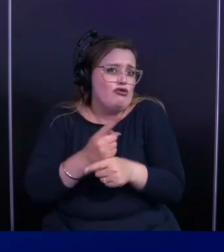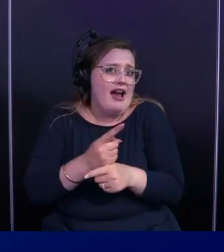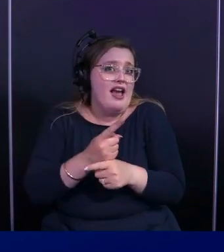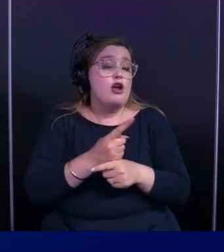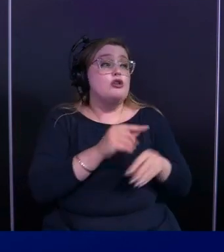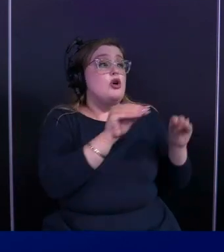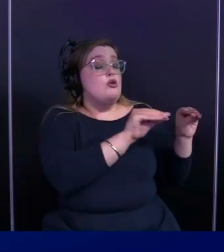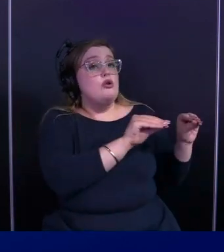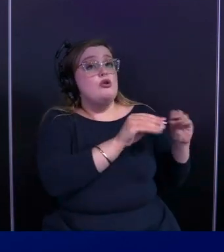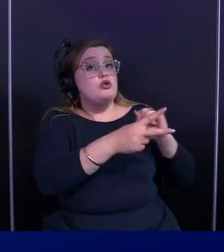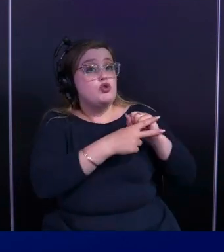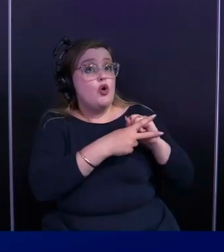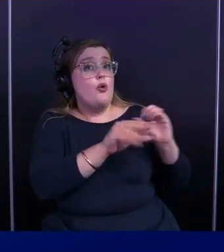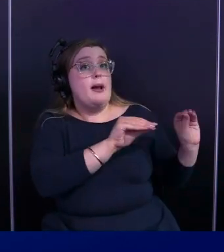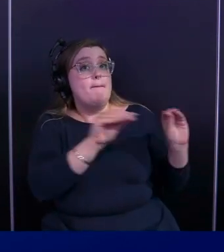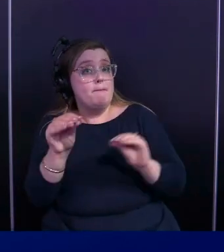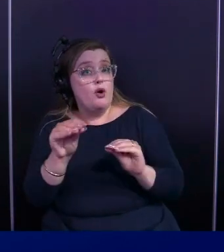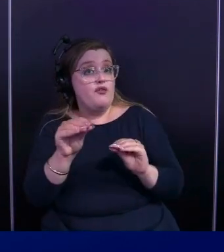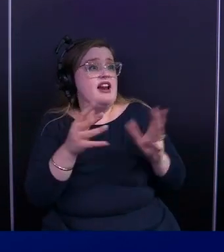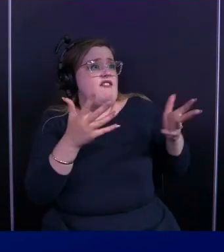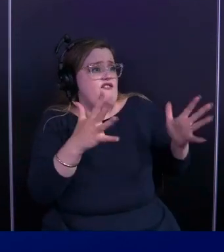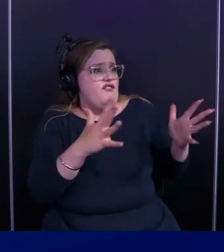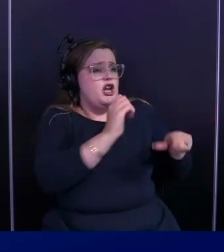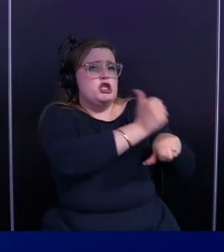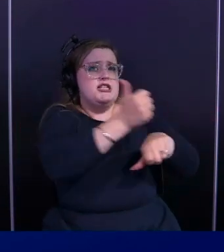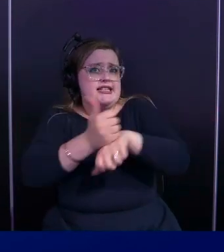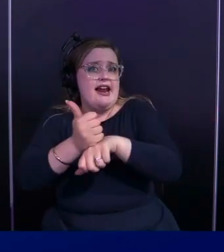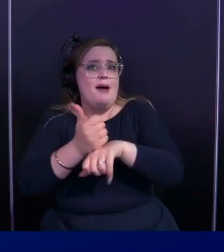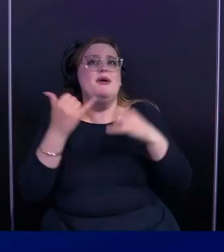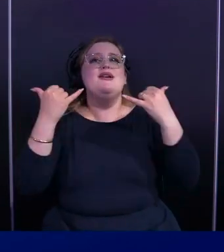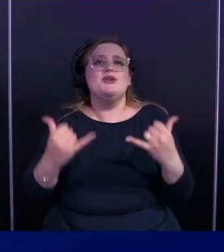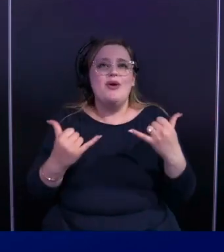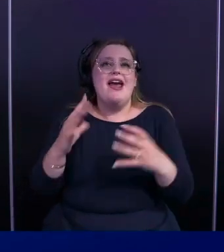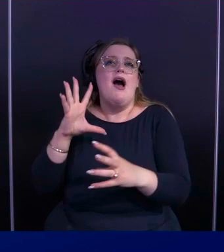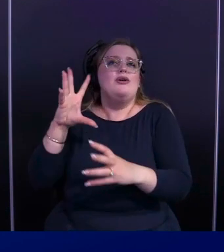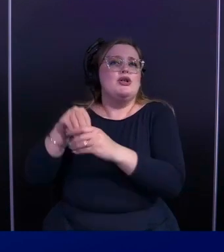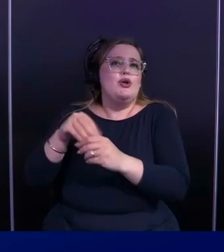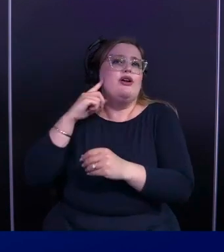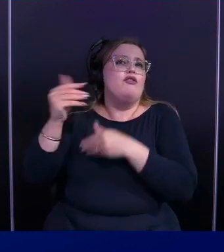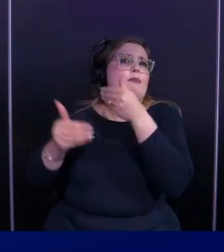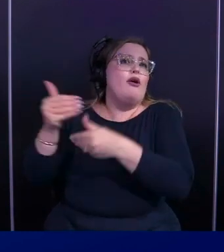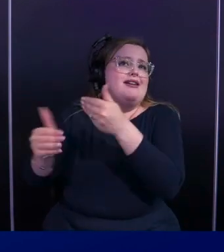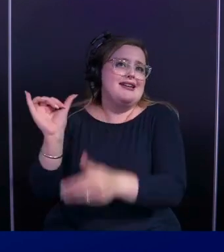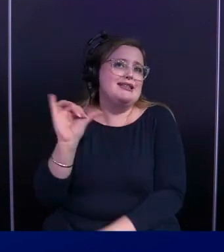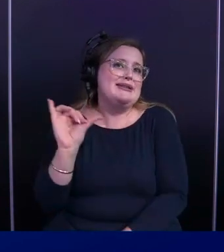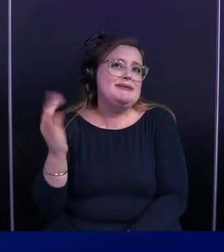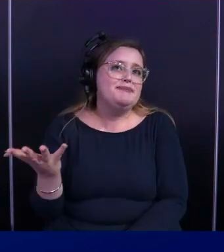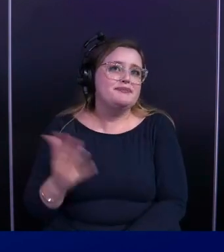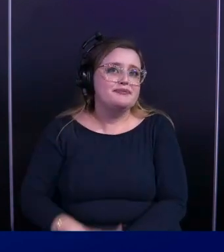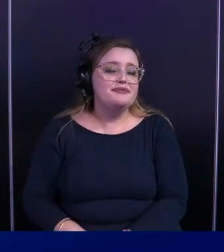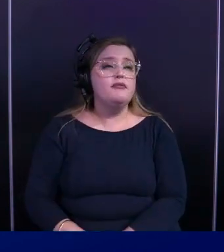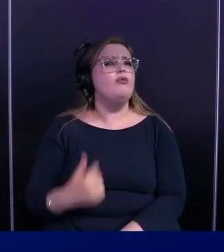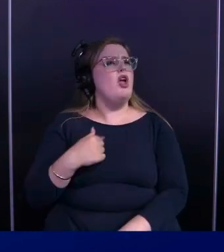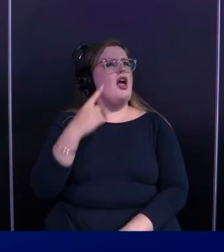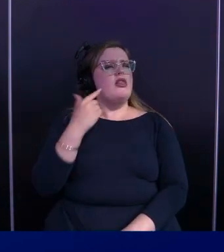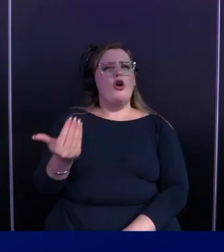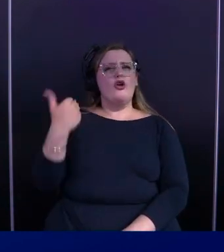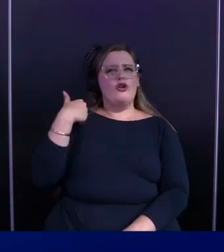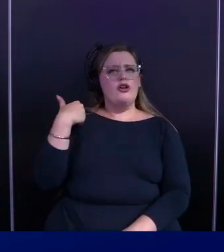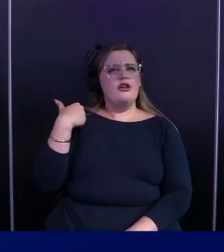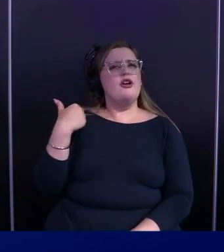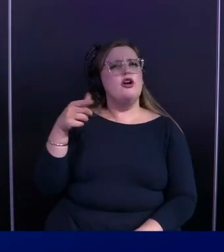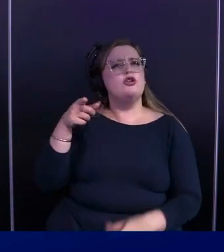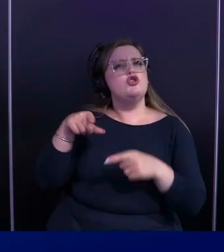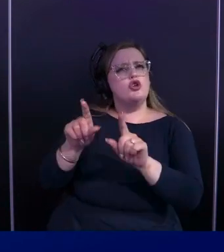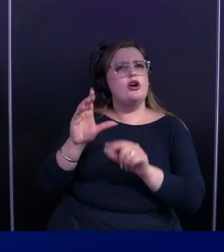have been there. Now we're just extending that into the processing realm. So I thought earlier today during the keynote, CJ was talking